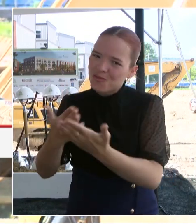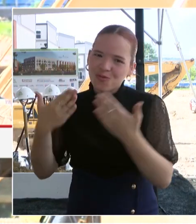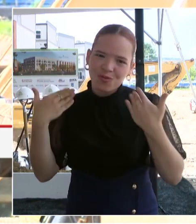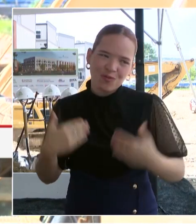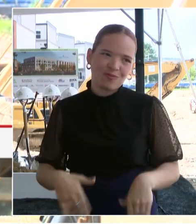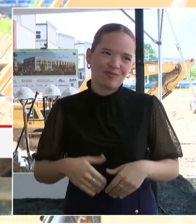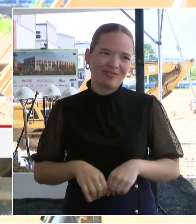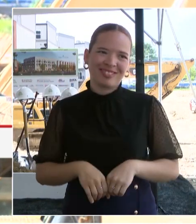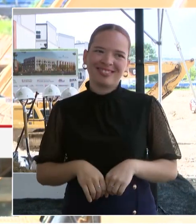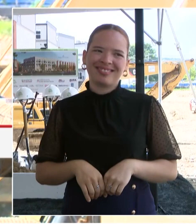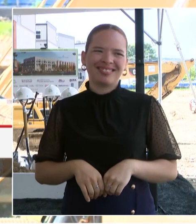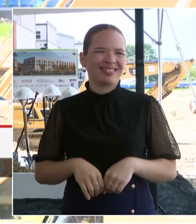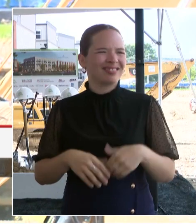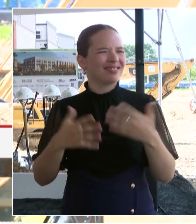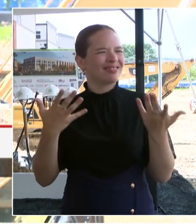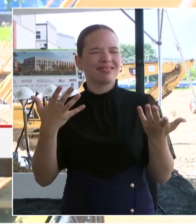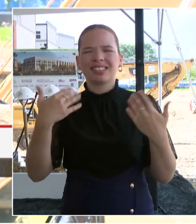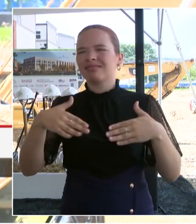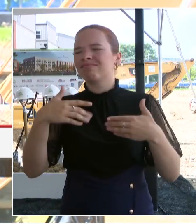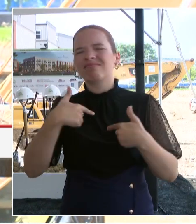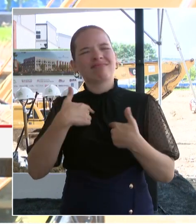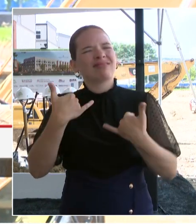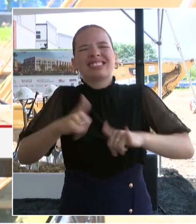Park, always.